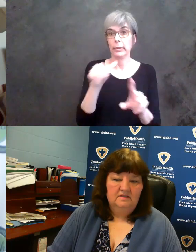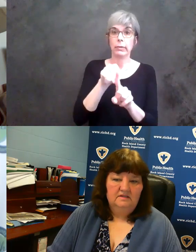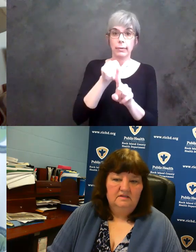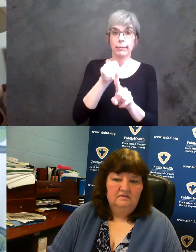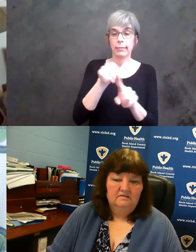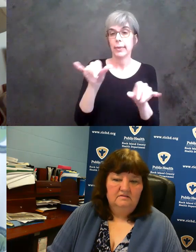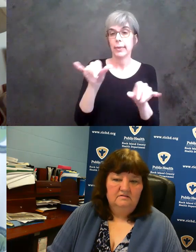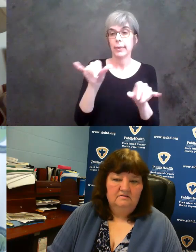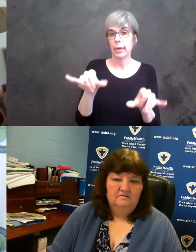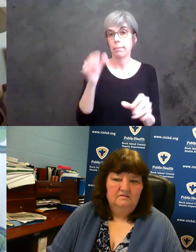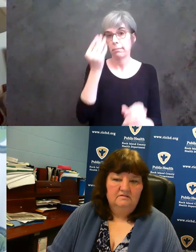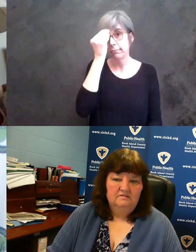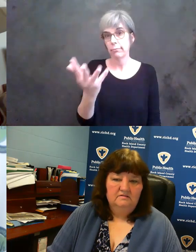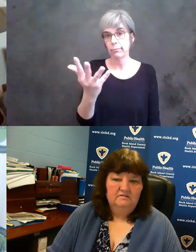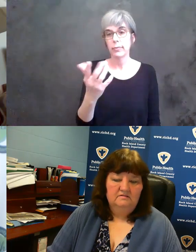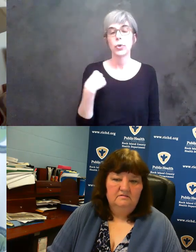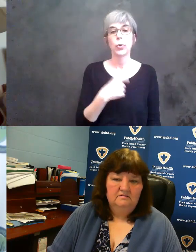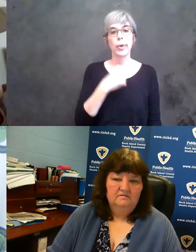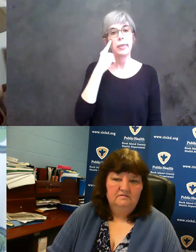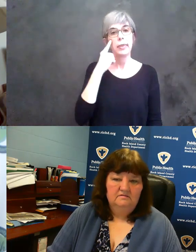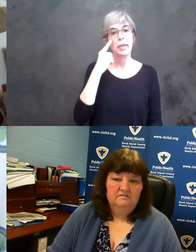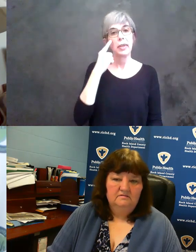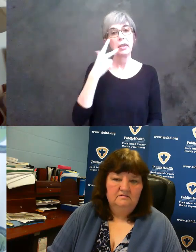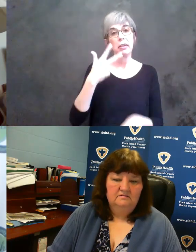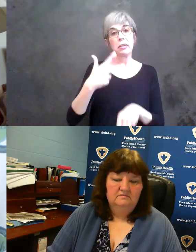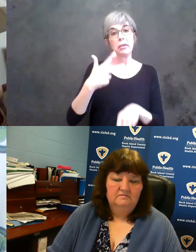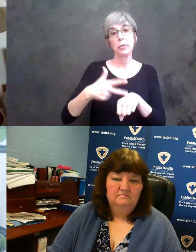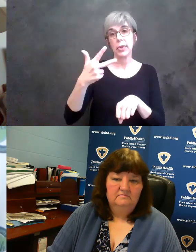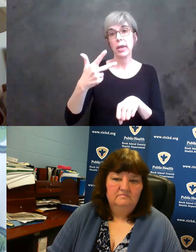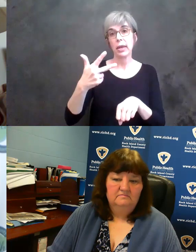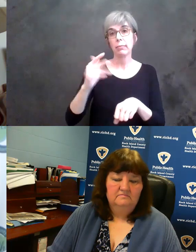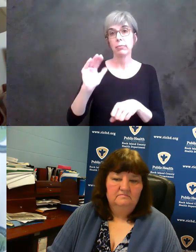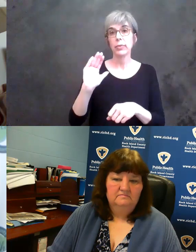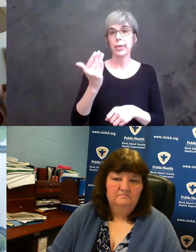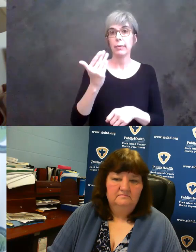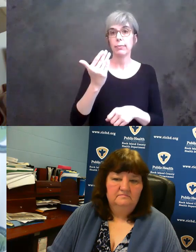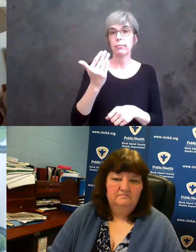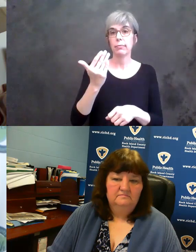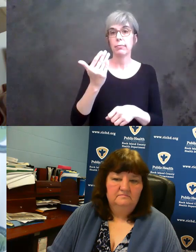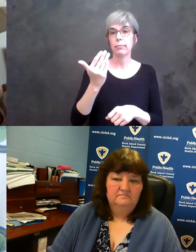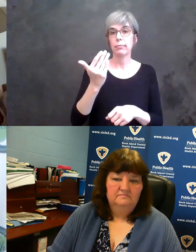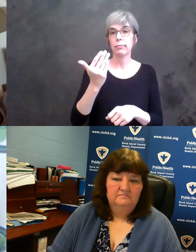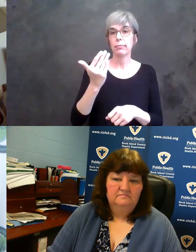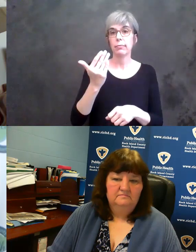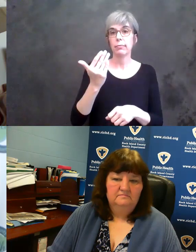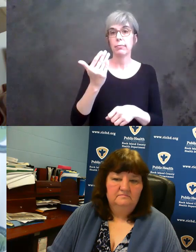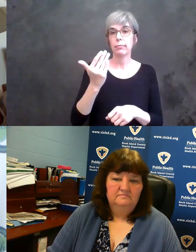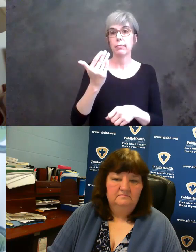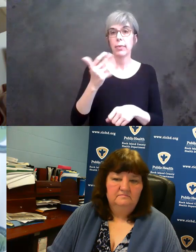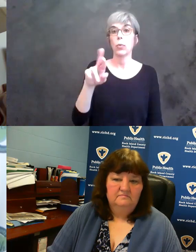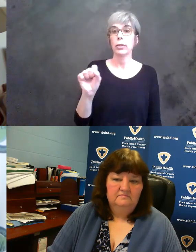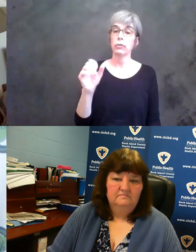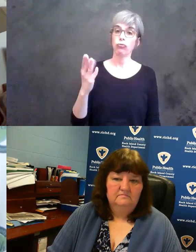that 3 times a week is probably sufficient for that purpose, and to allow us to have our